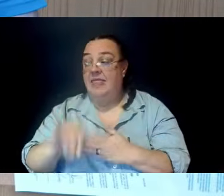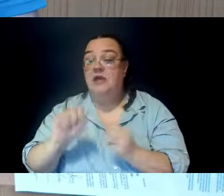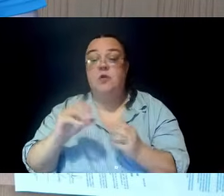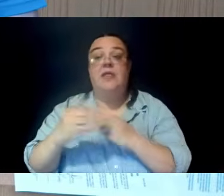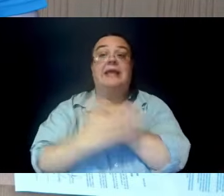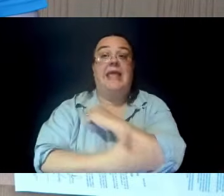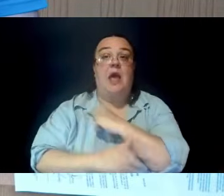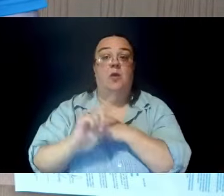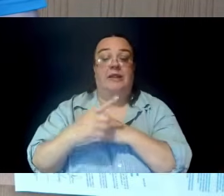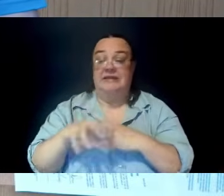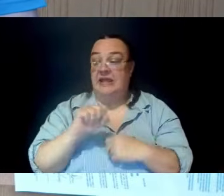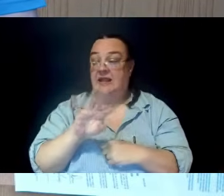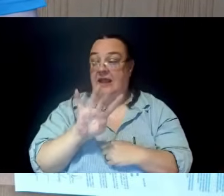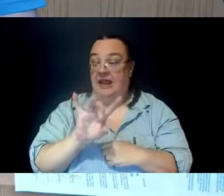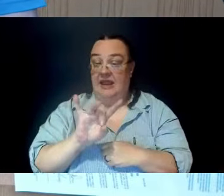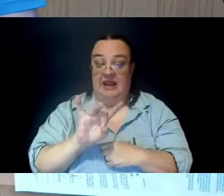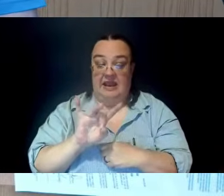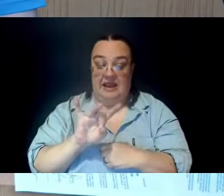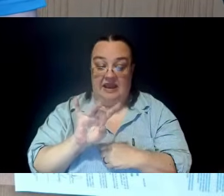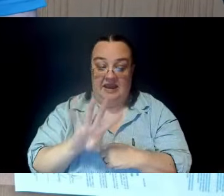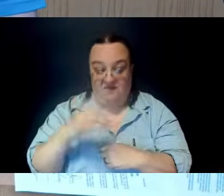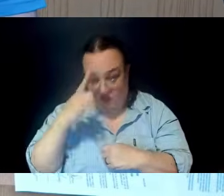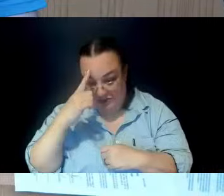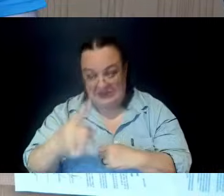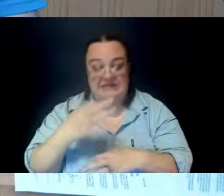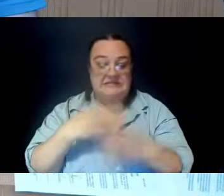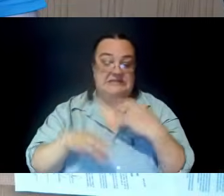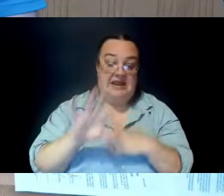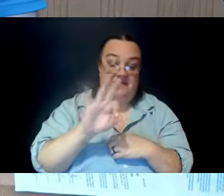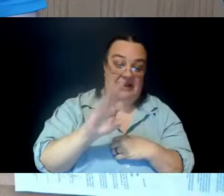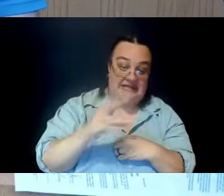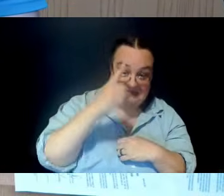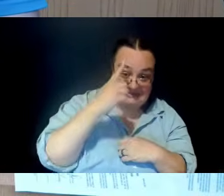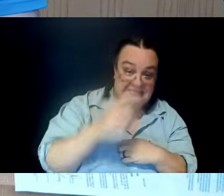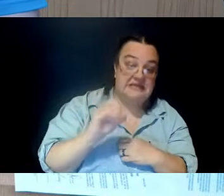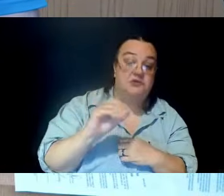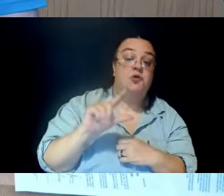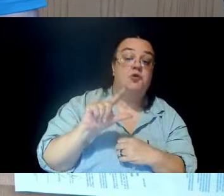84 cents instead of 96. So 25%